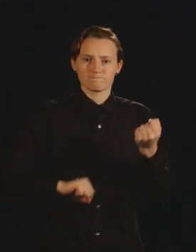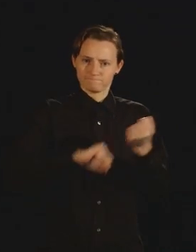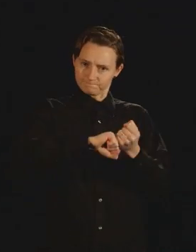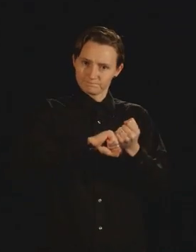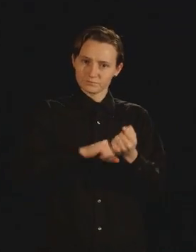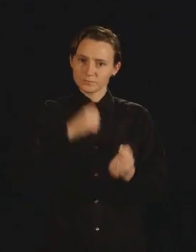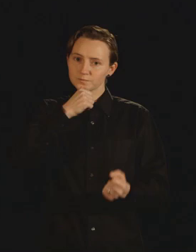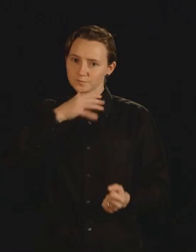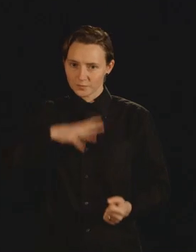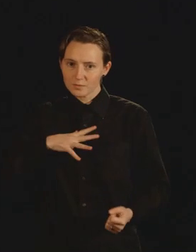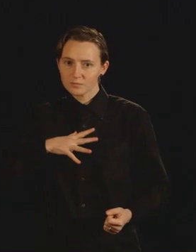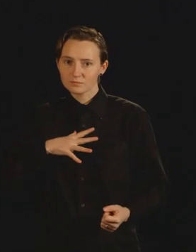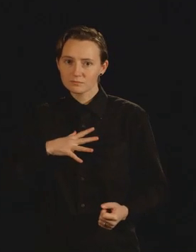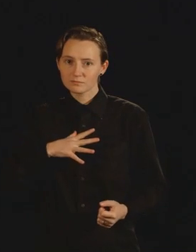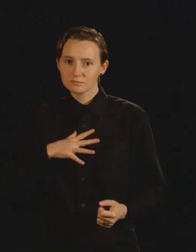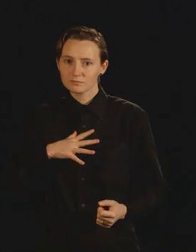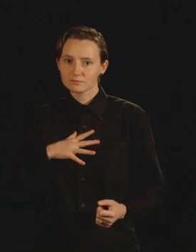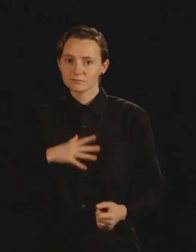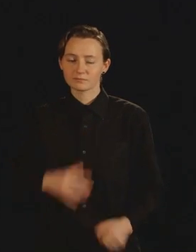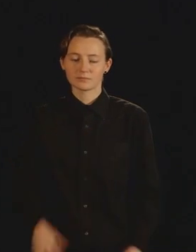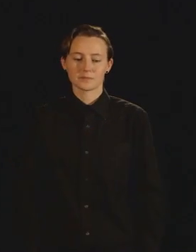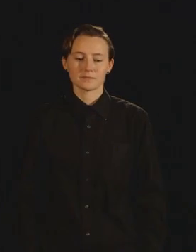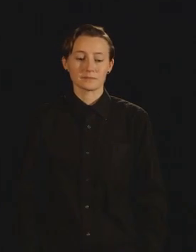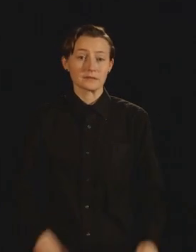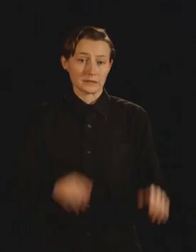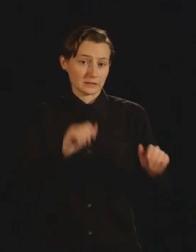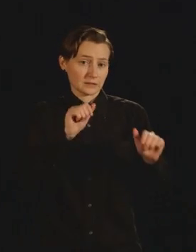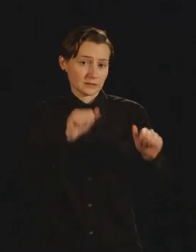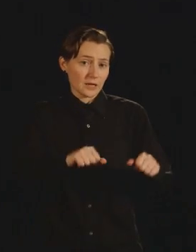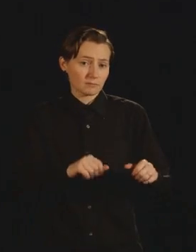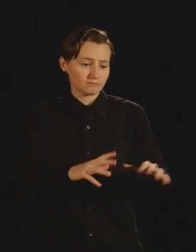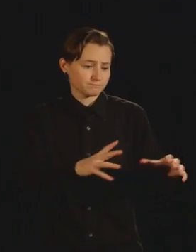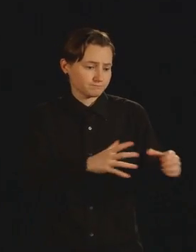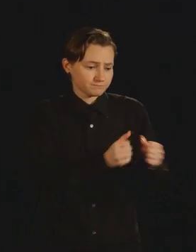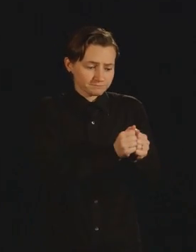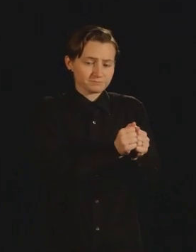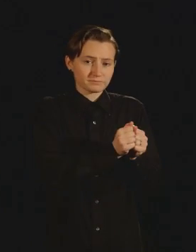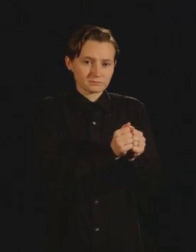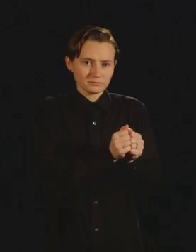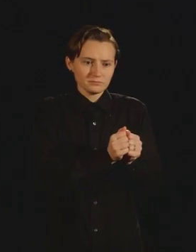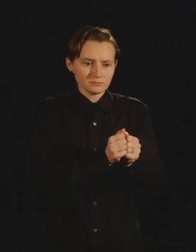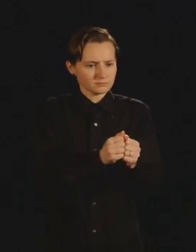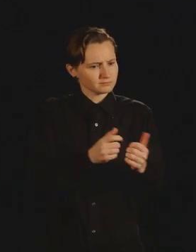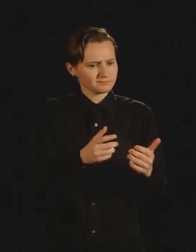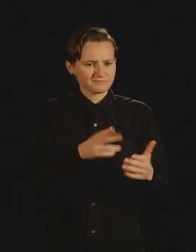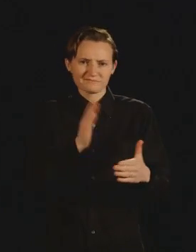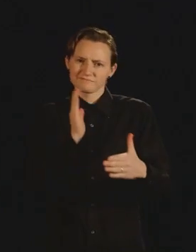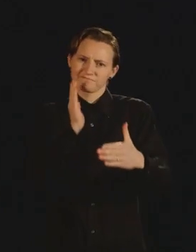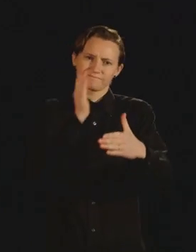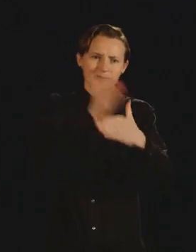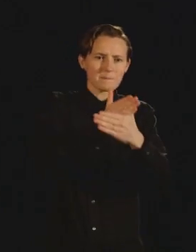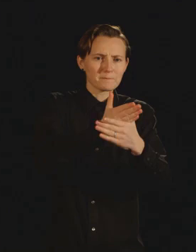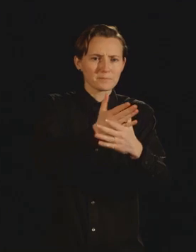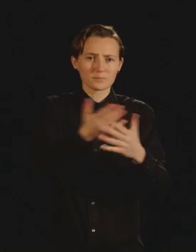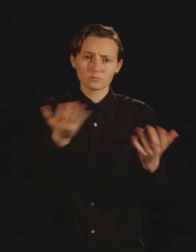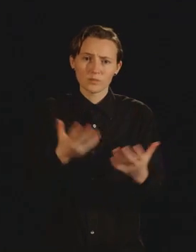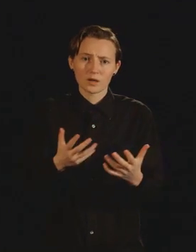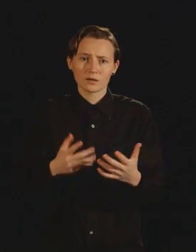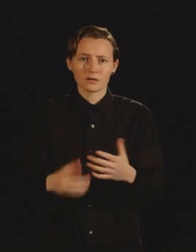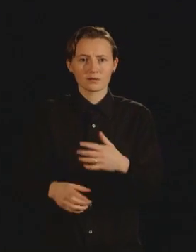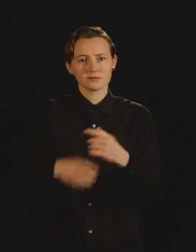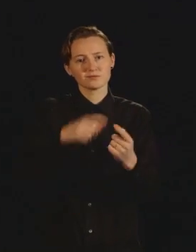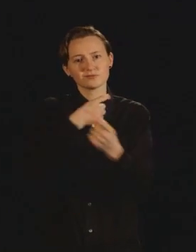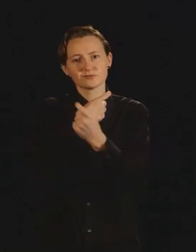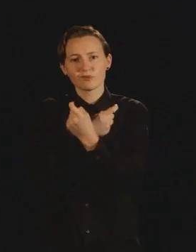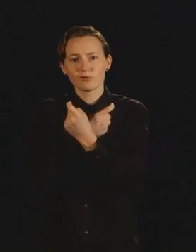great allies for women, they also can stand together, name, address, and fight